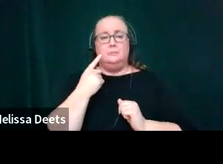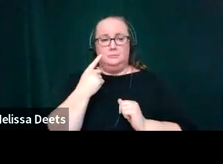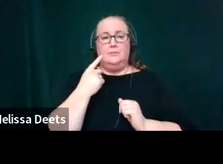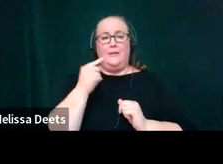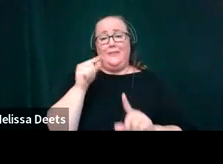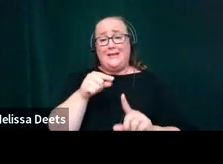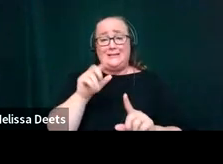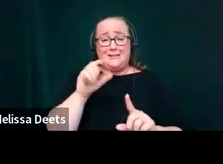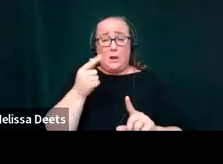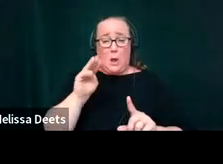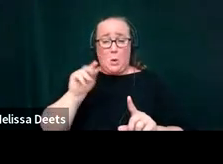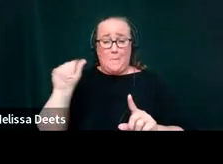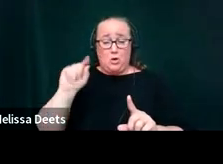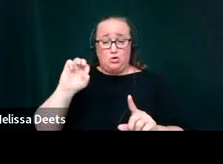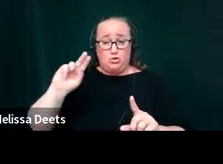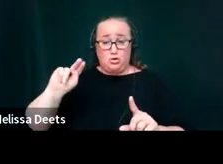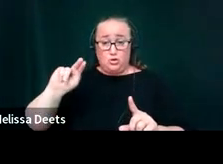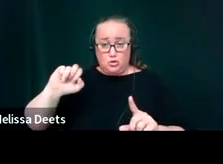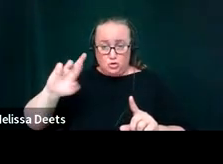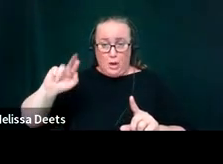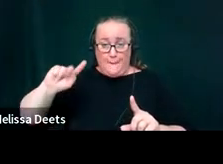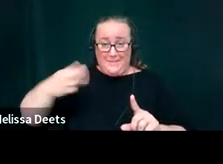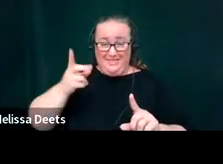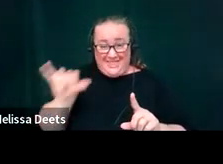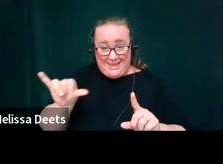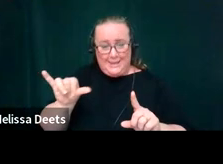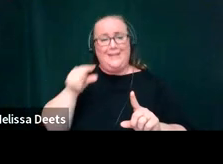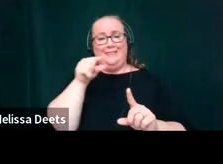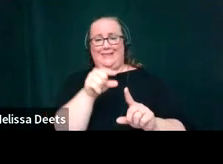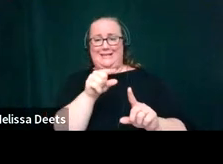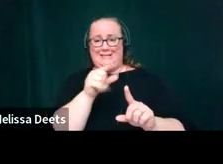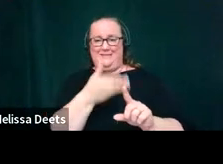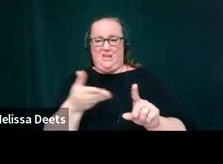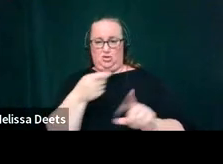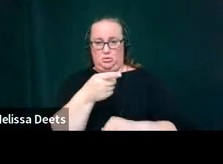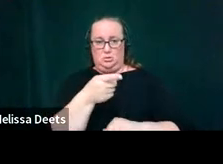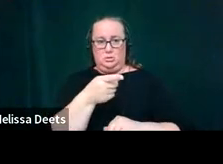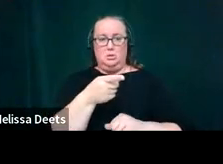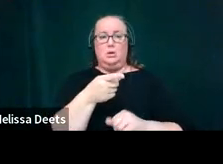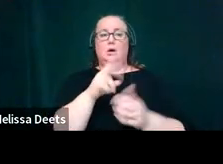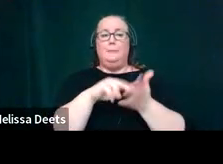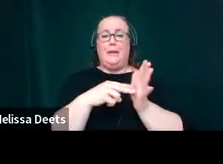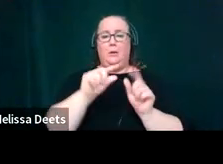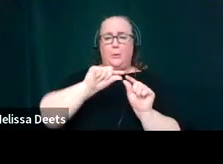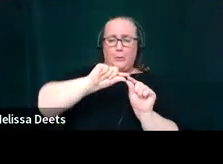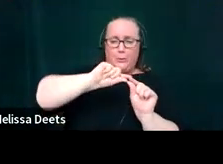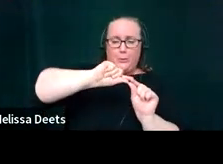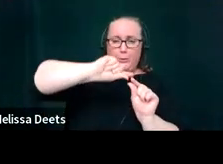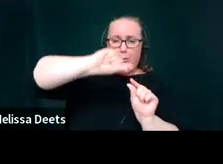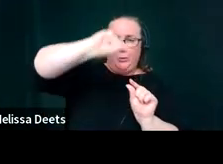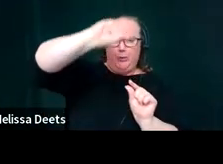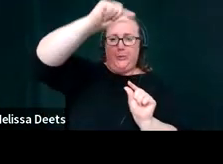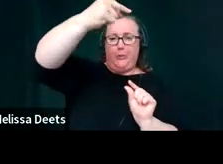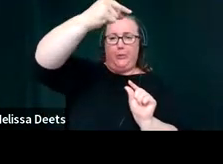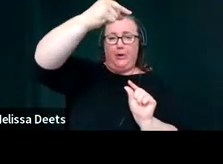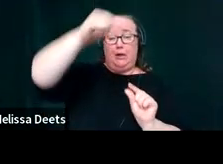is defined by many of the features that we see here. These include vertical elongation of the cup, which